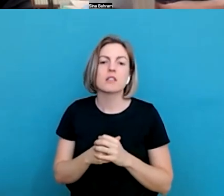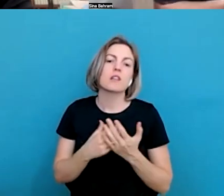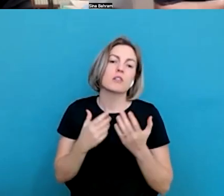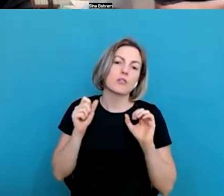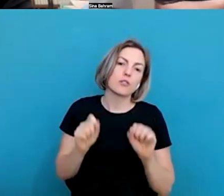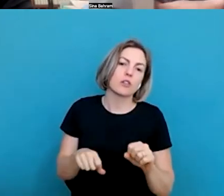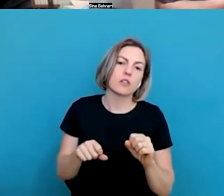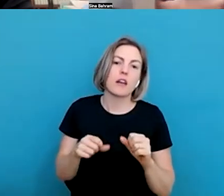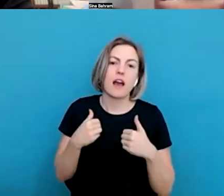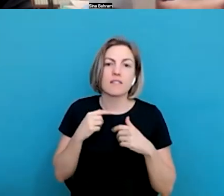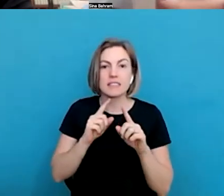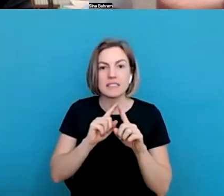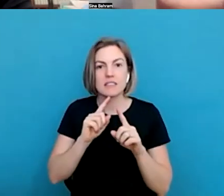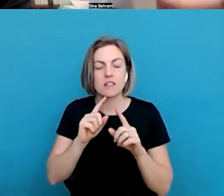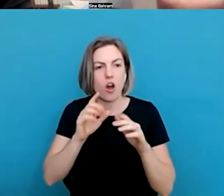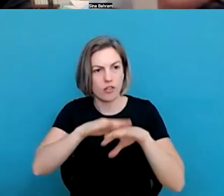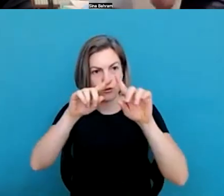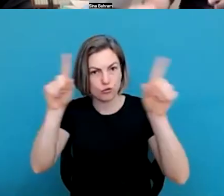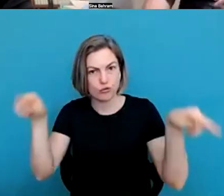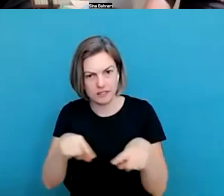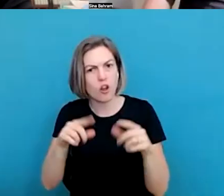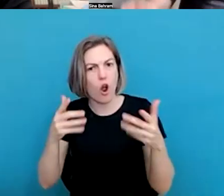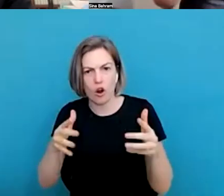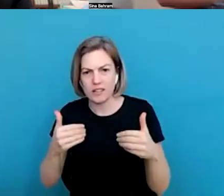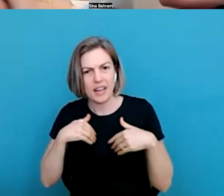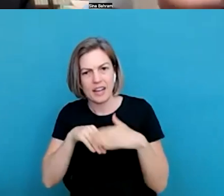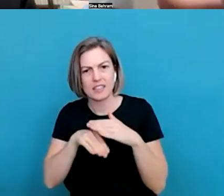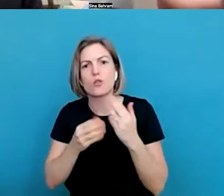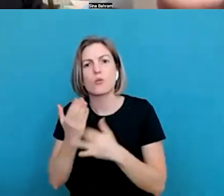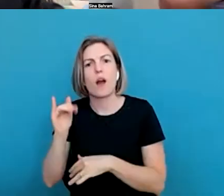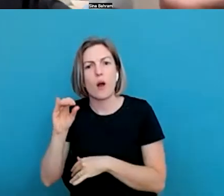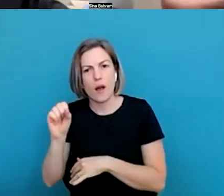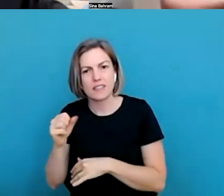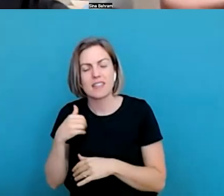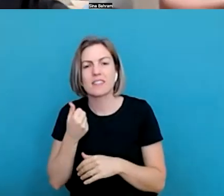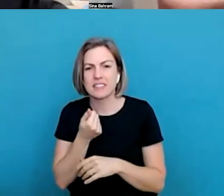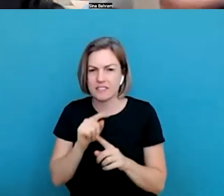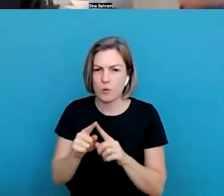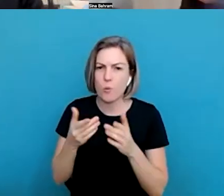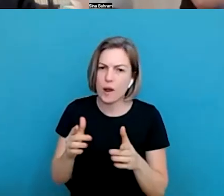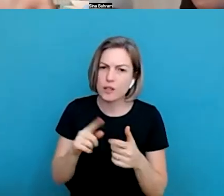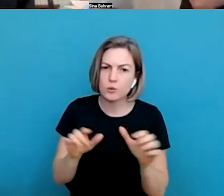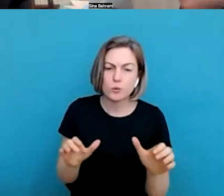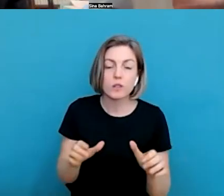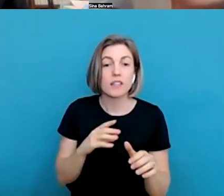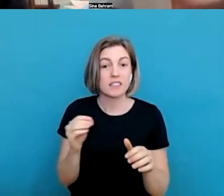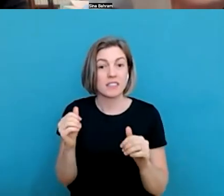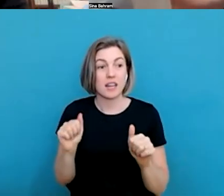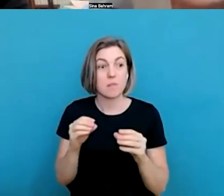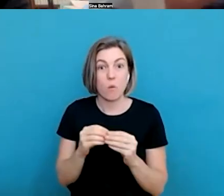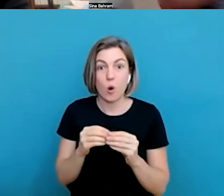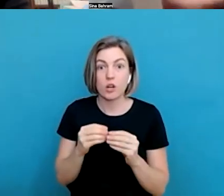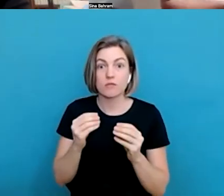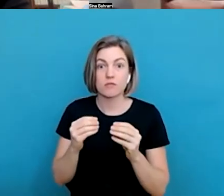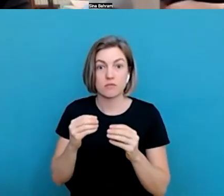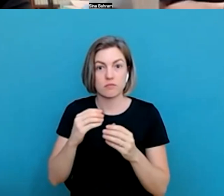the affordances on a screen. We already have the ability to do that. For example, in iOS, there's plenty of ways of doing that. And you can enumerate them in a list-like form.